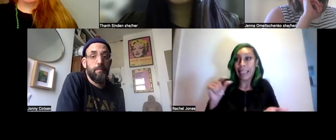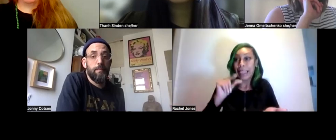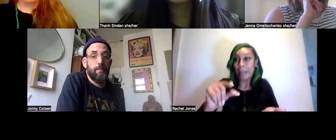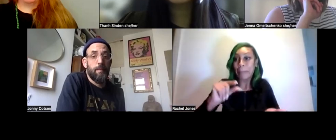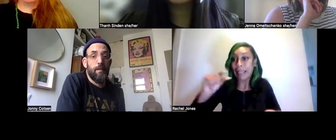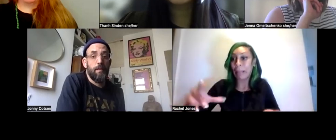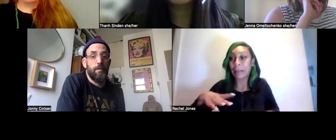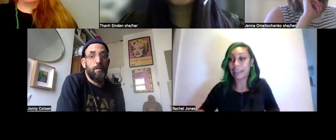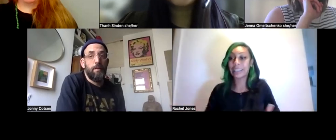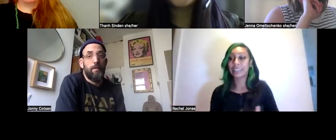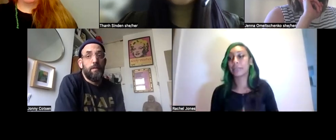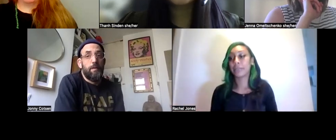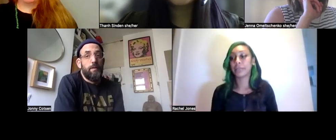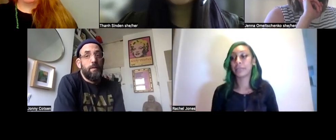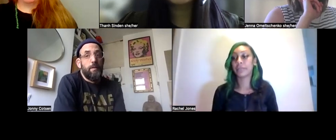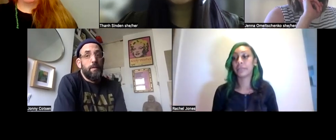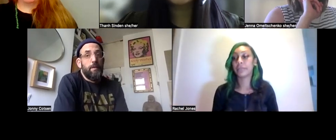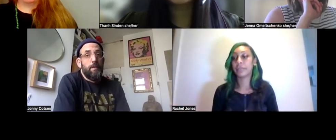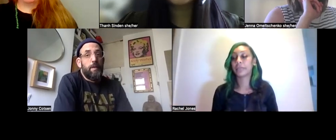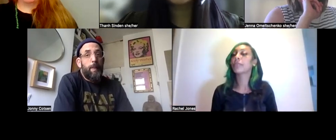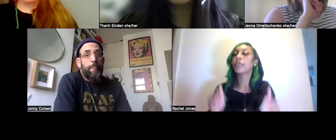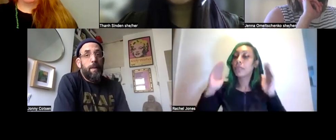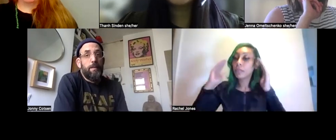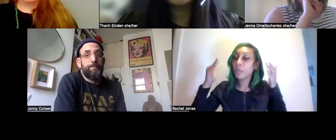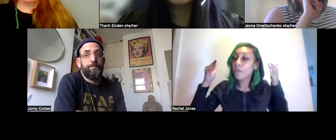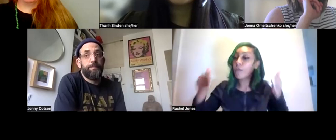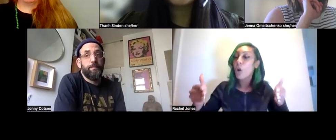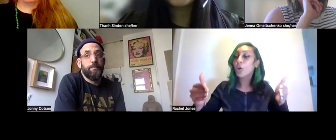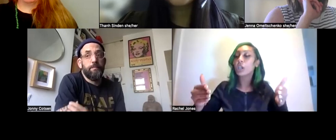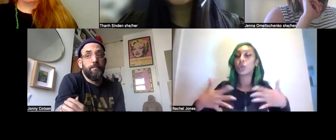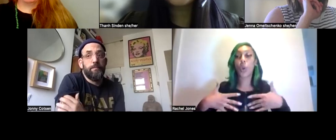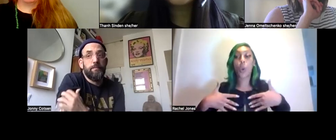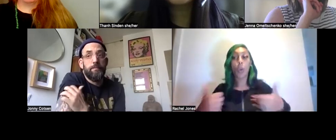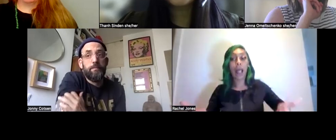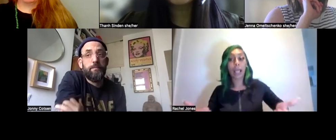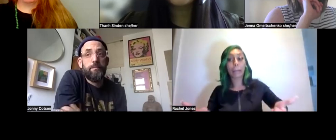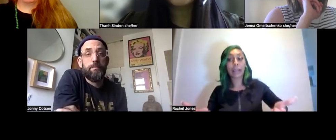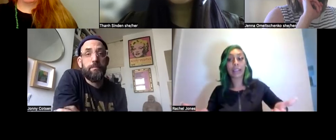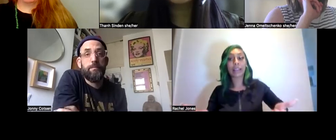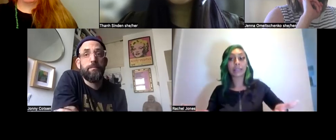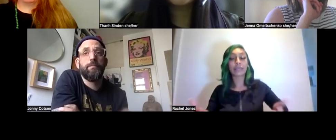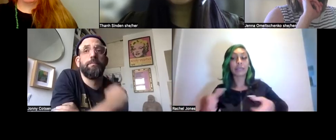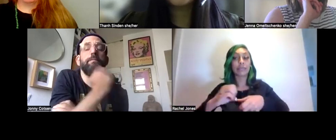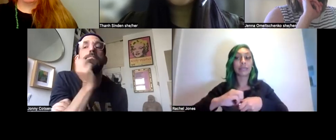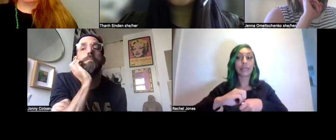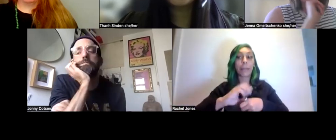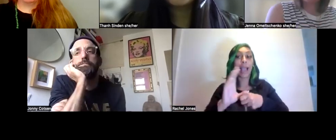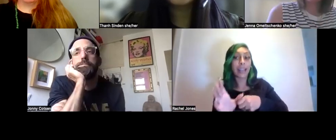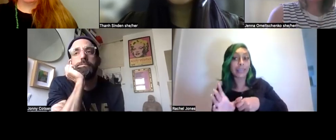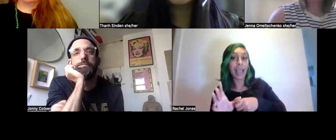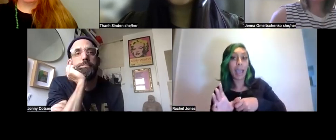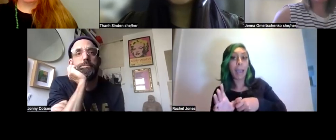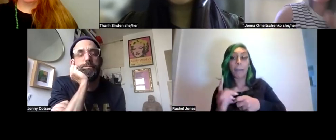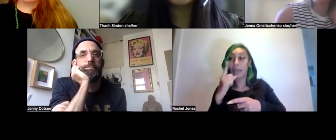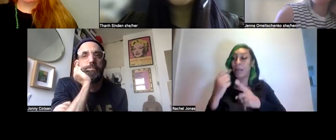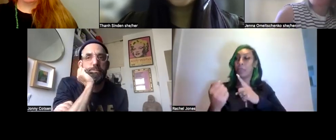And to focus on supporting well-being during the pandemic, as well as the impact on our